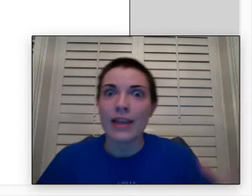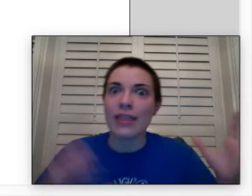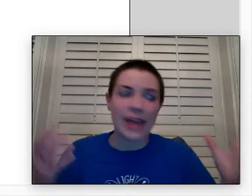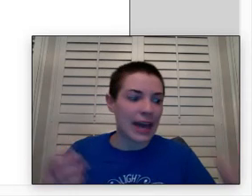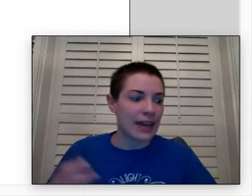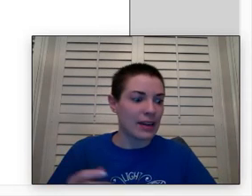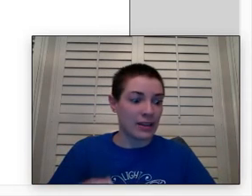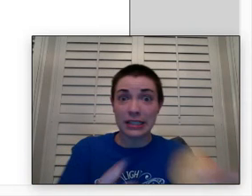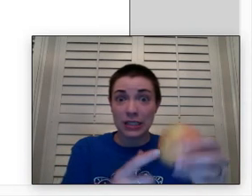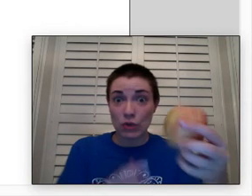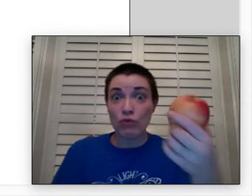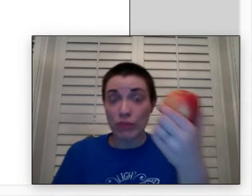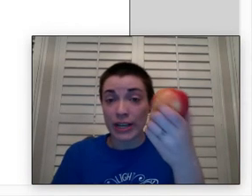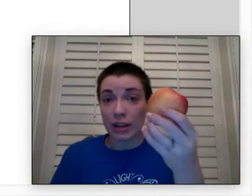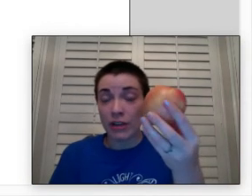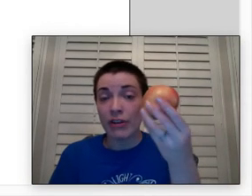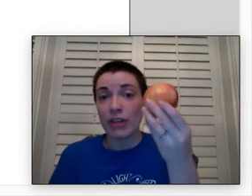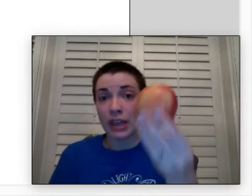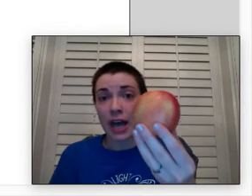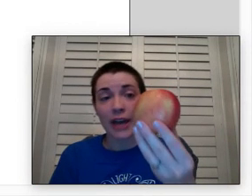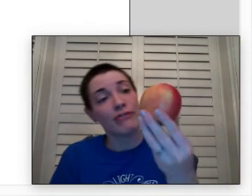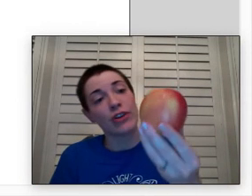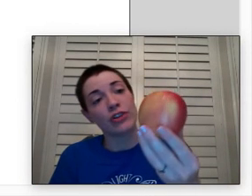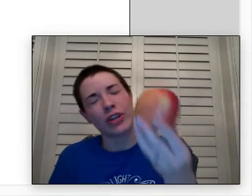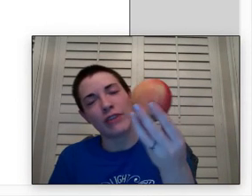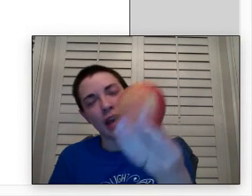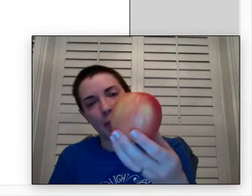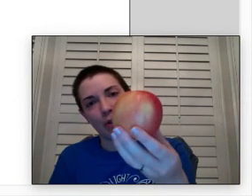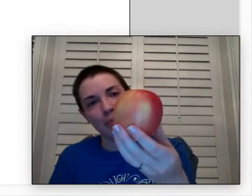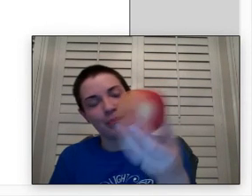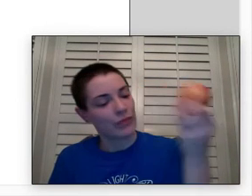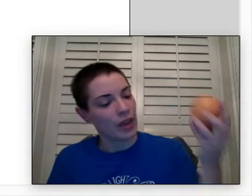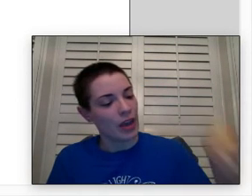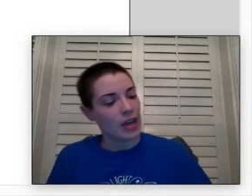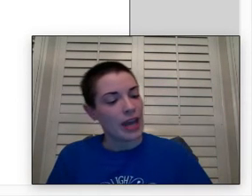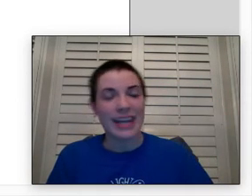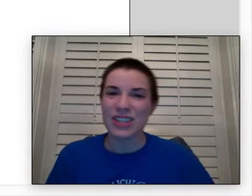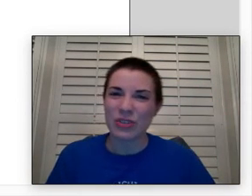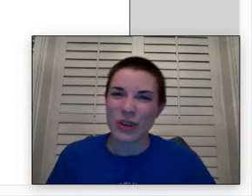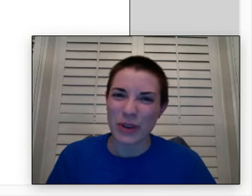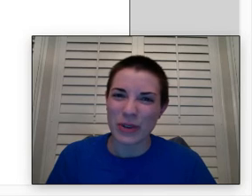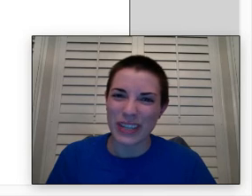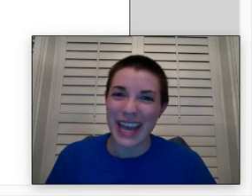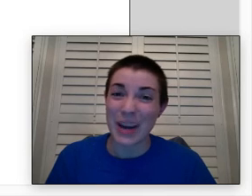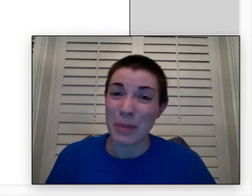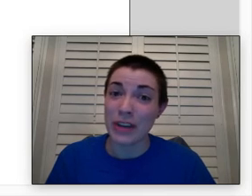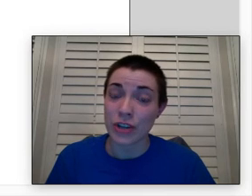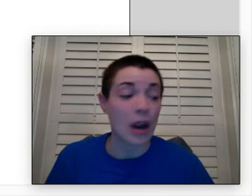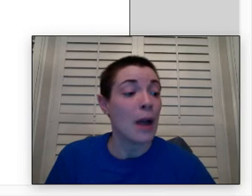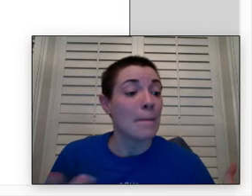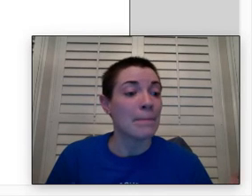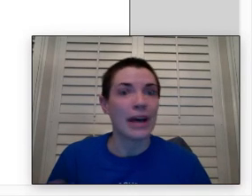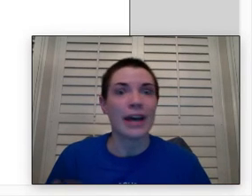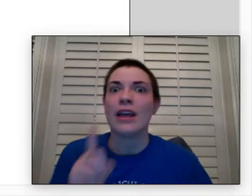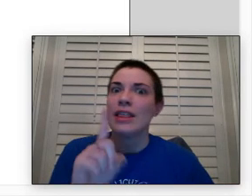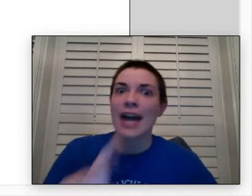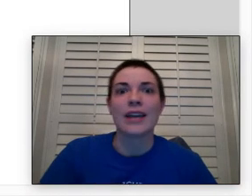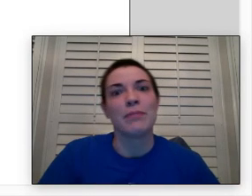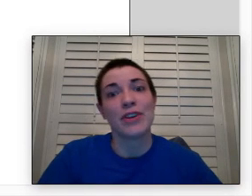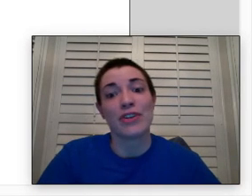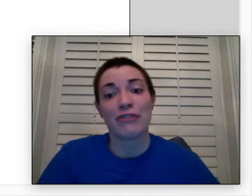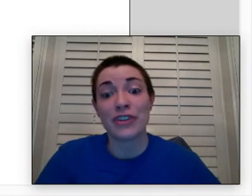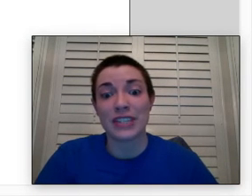But this is a real live version of an apple. And in the story, we only had a picture. But